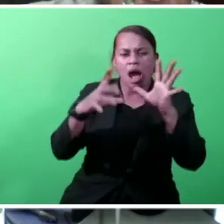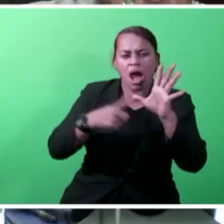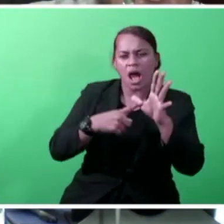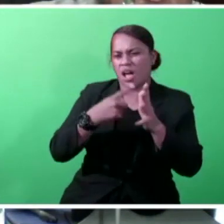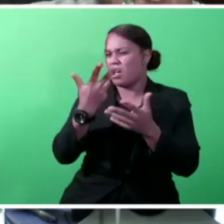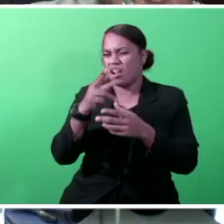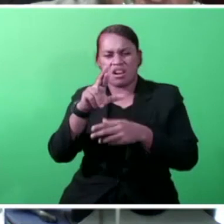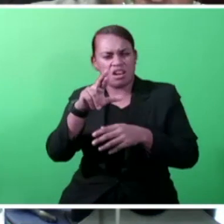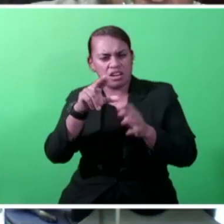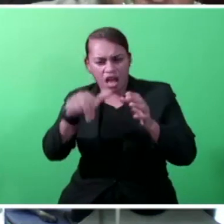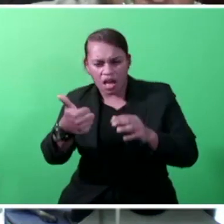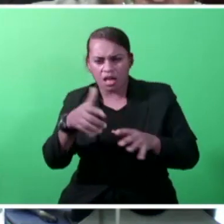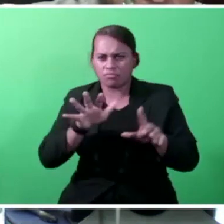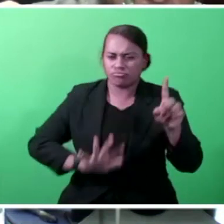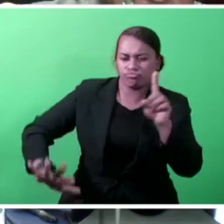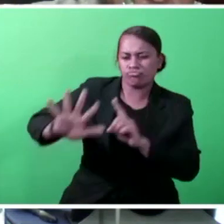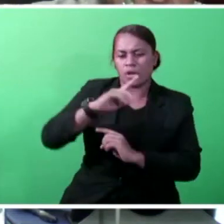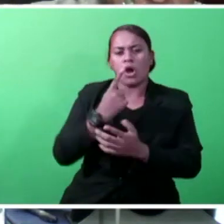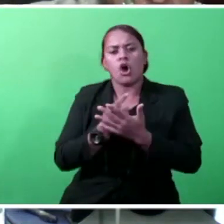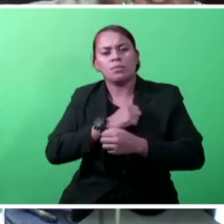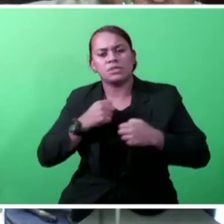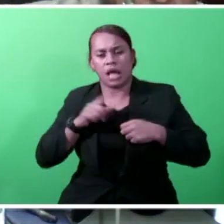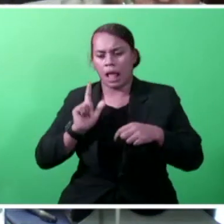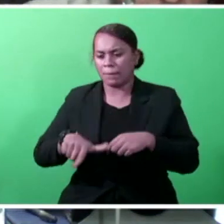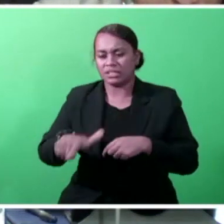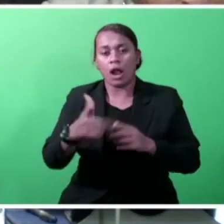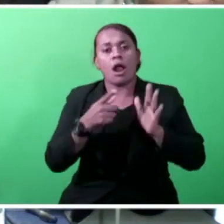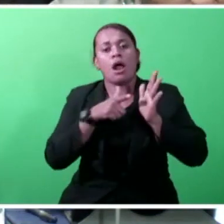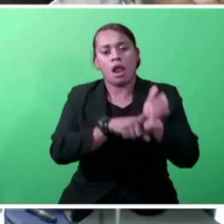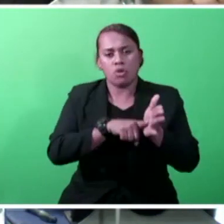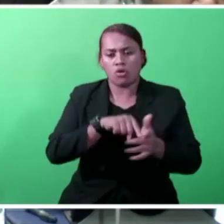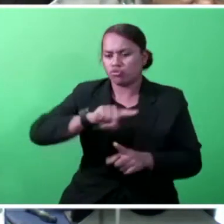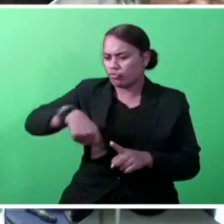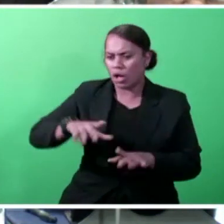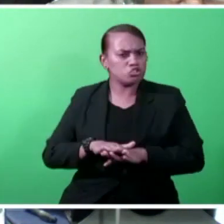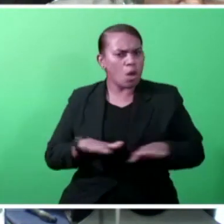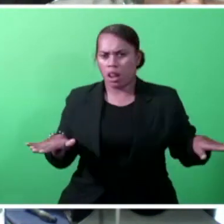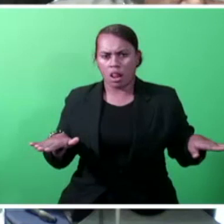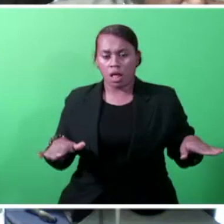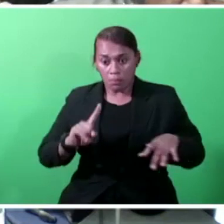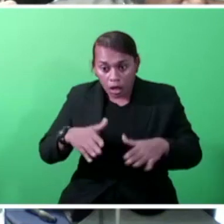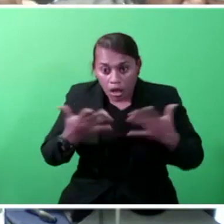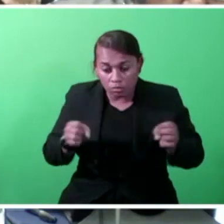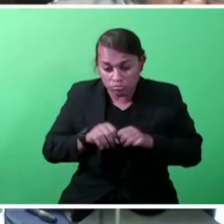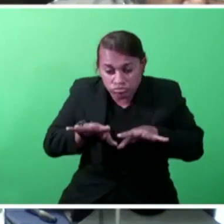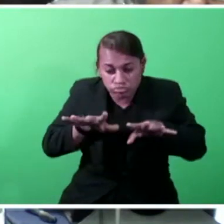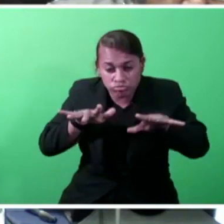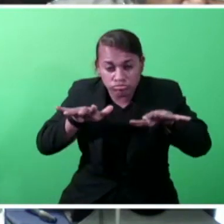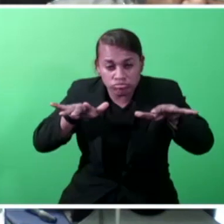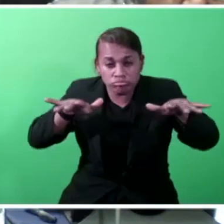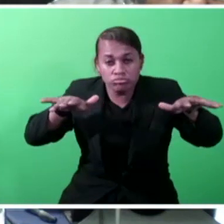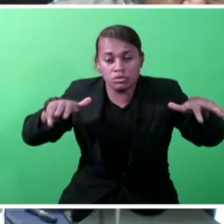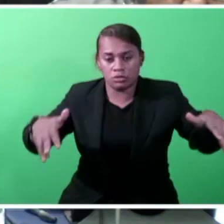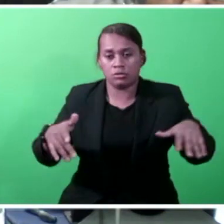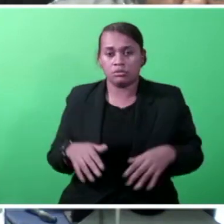the BDM offices were only in Lambasa, Latoka, and Suva. Today, it's in every urban center, including